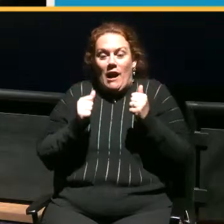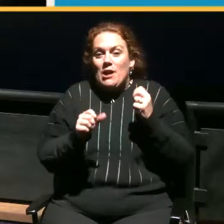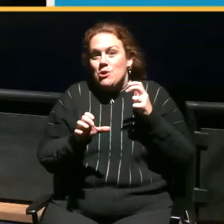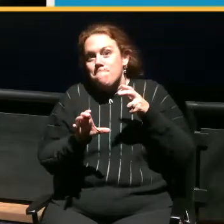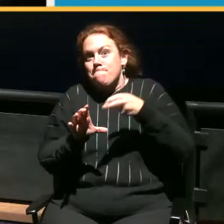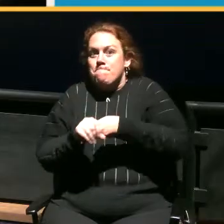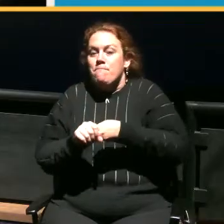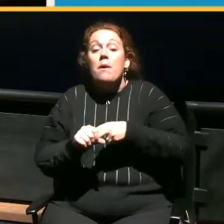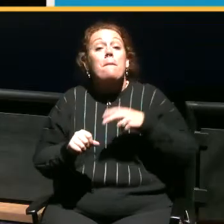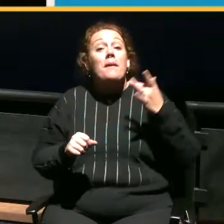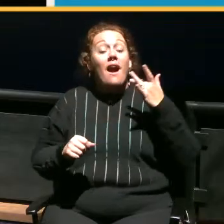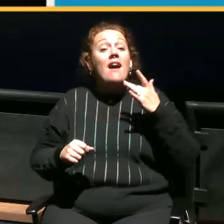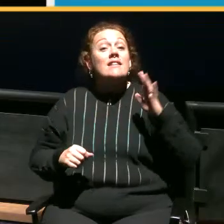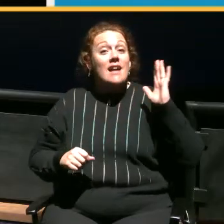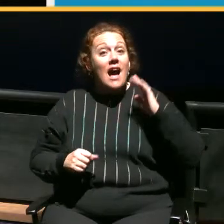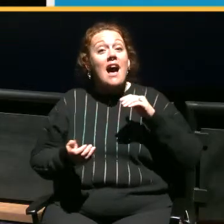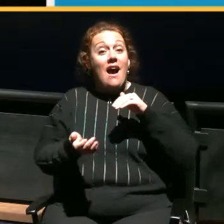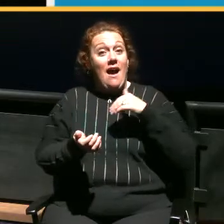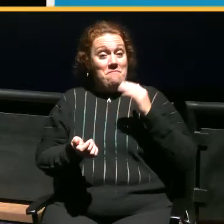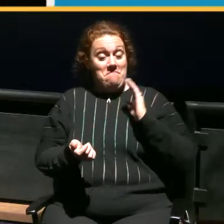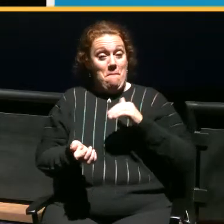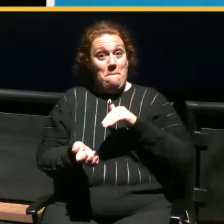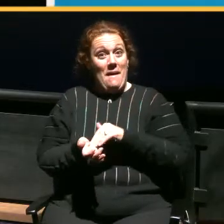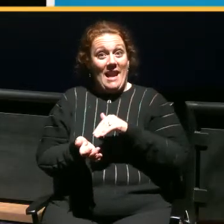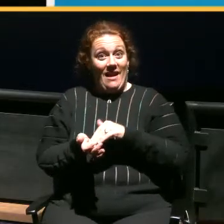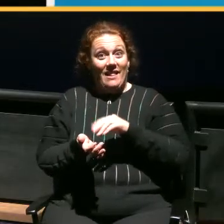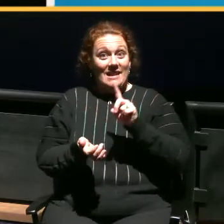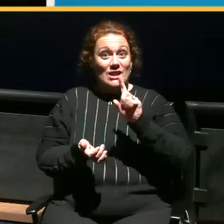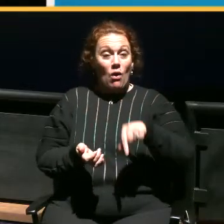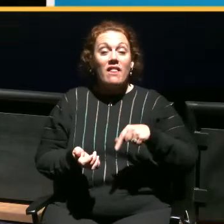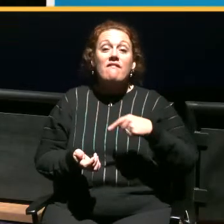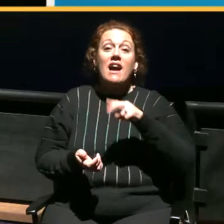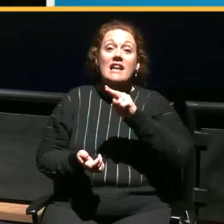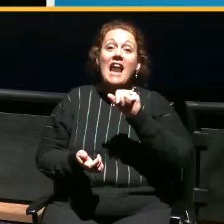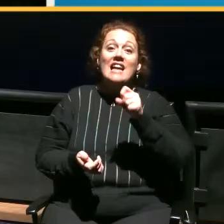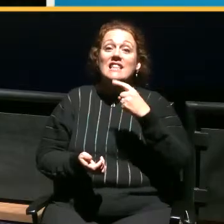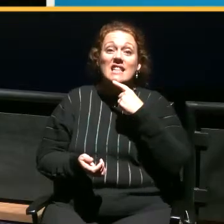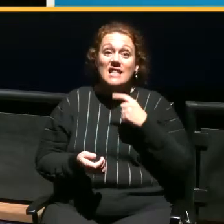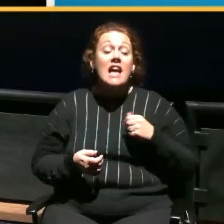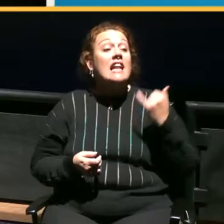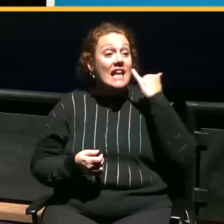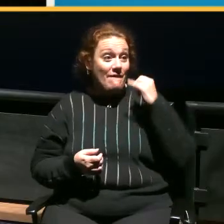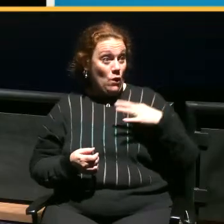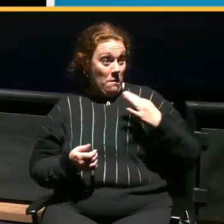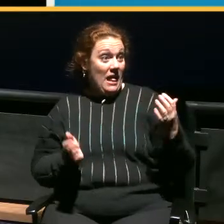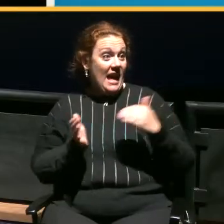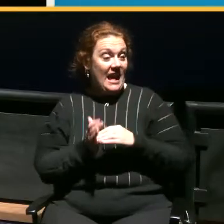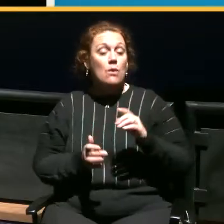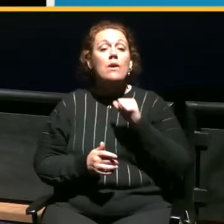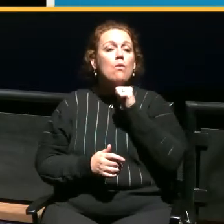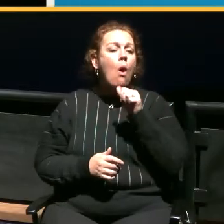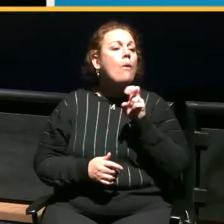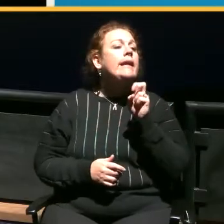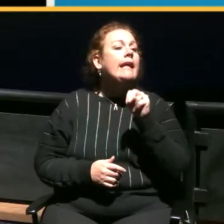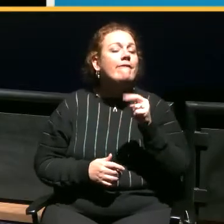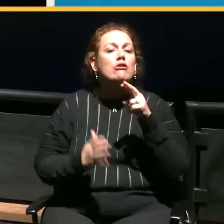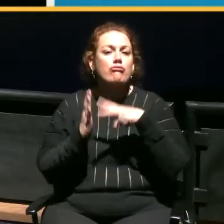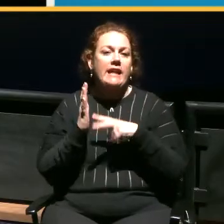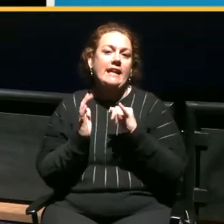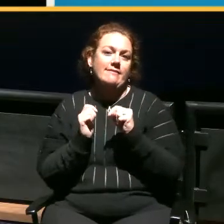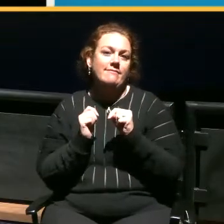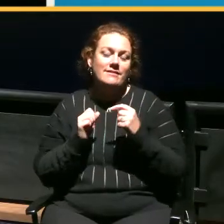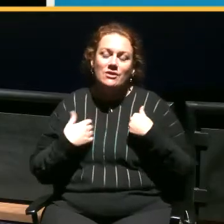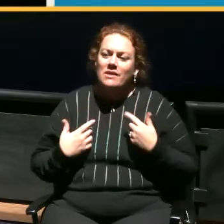what NASA told me when I was medically disqualified was that they would not even read my application again. but that's it, because you're medically unfit. And that seemed, I mean, I